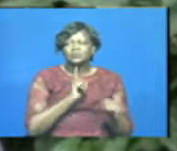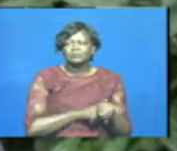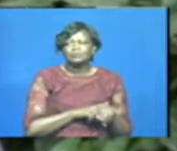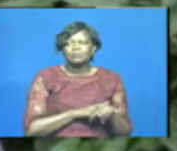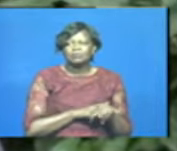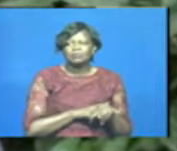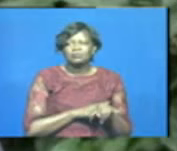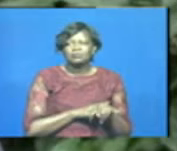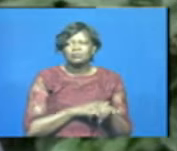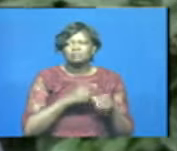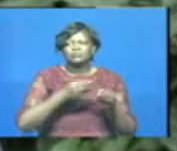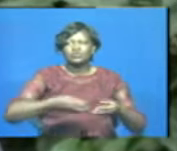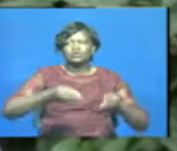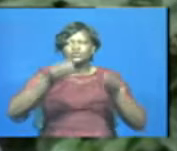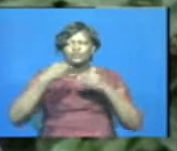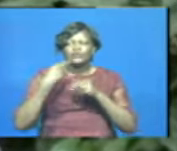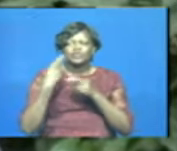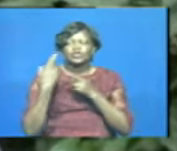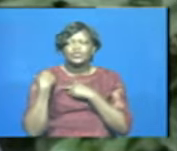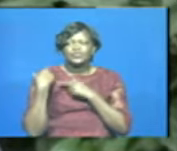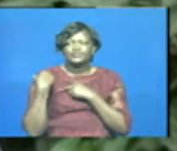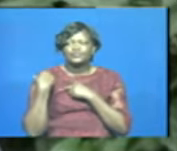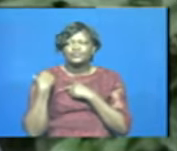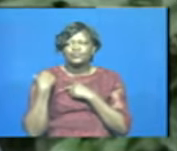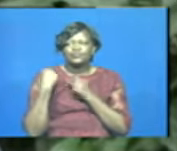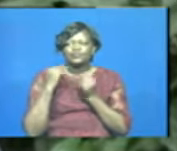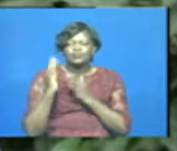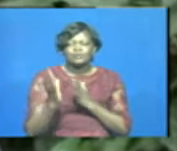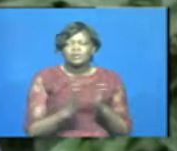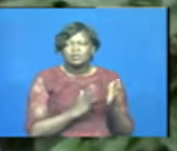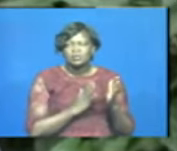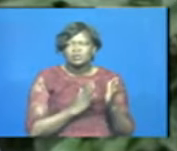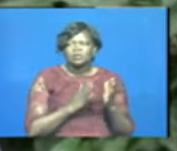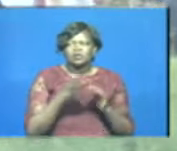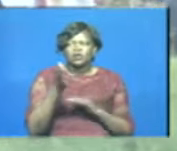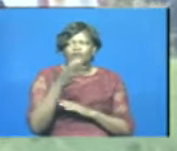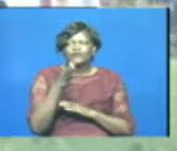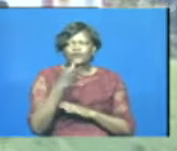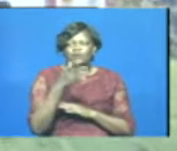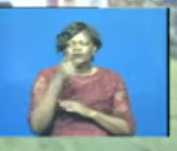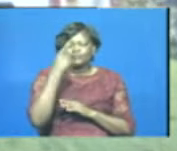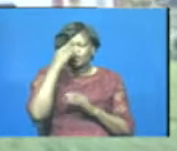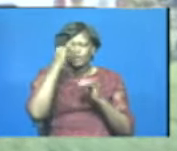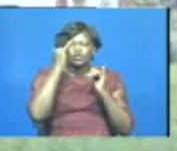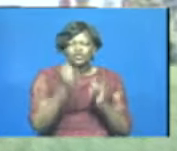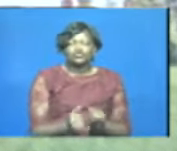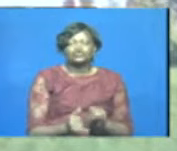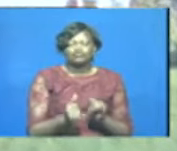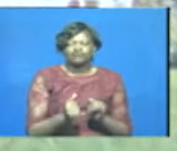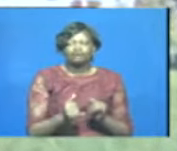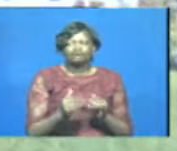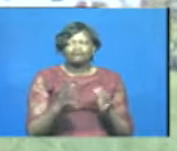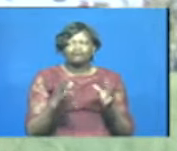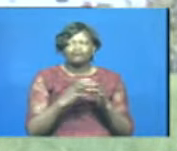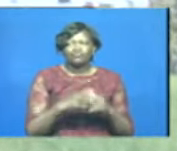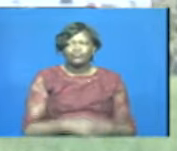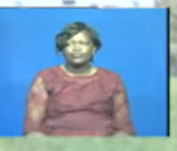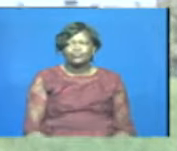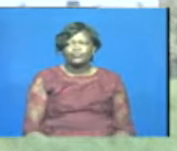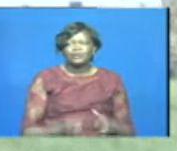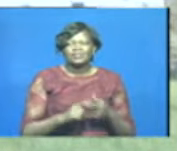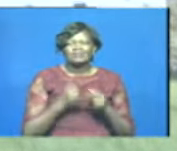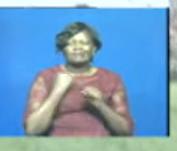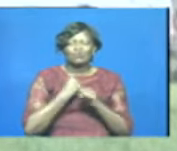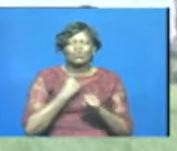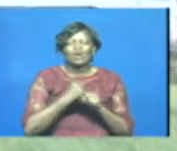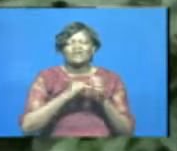I was given the task of designing the flag for the new Air Force. A task into which he put tremendous efforts